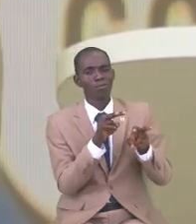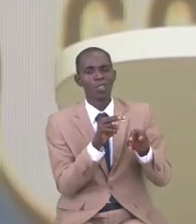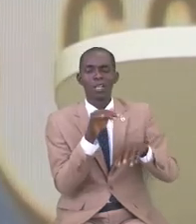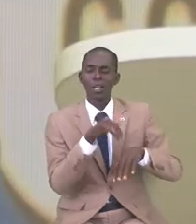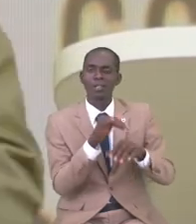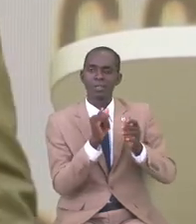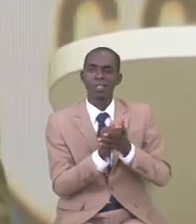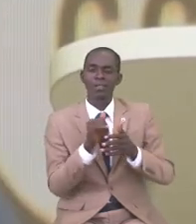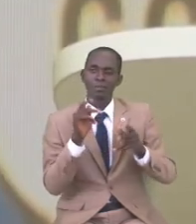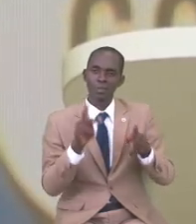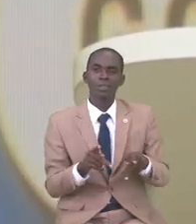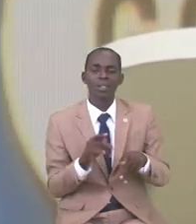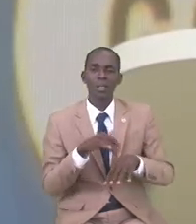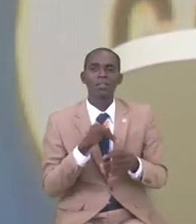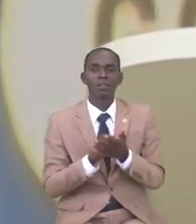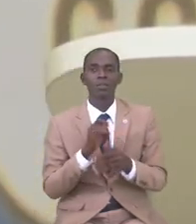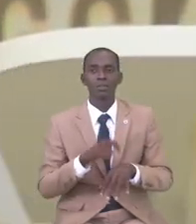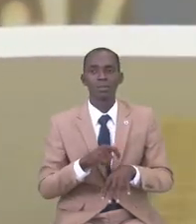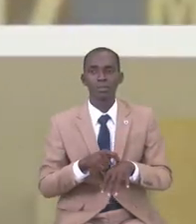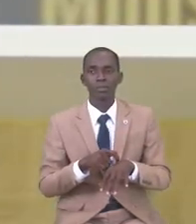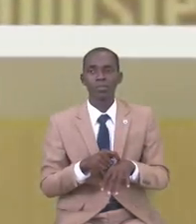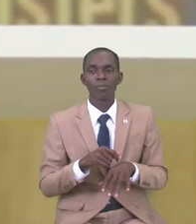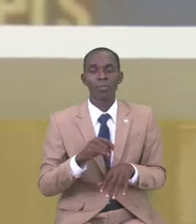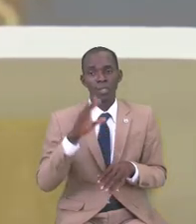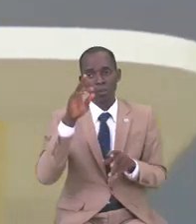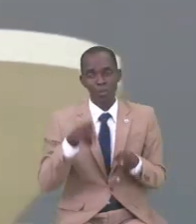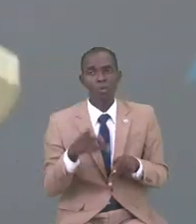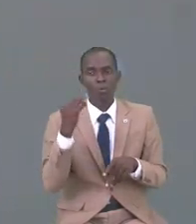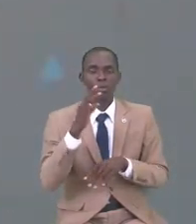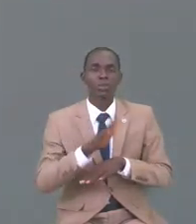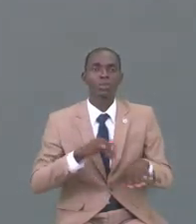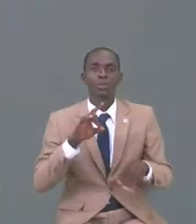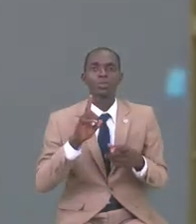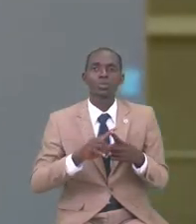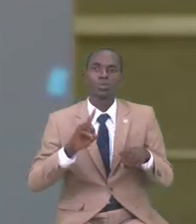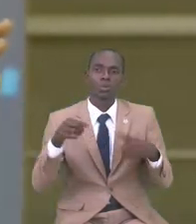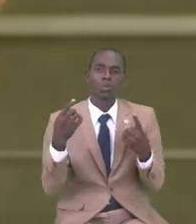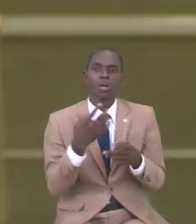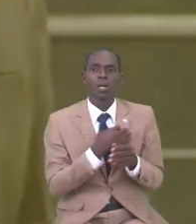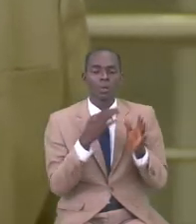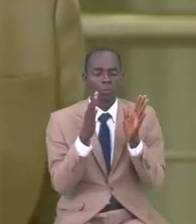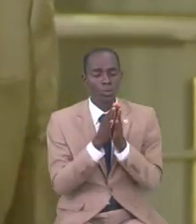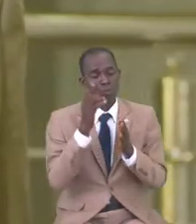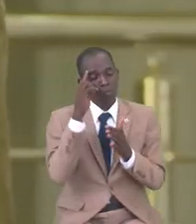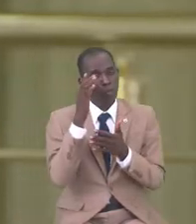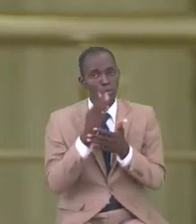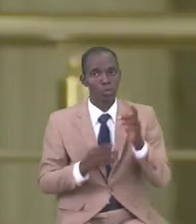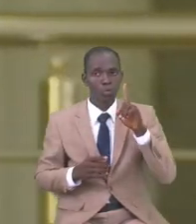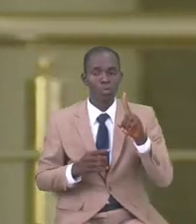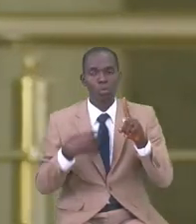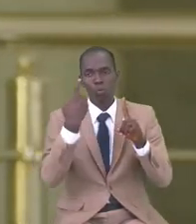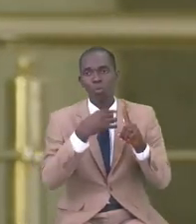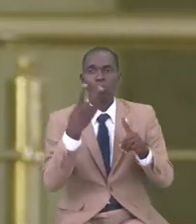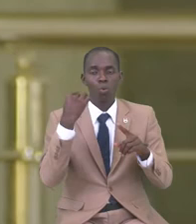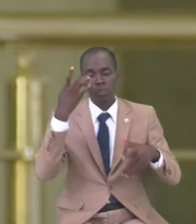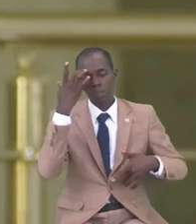time. And he was called to go and pray for somebody on the sick bed